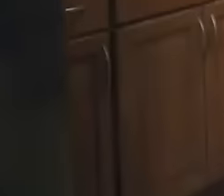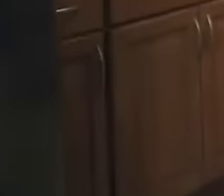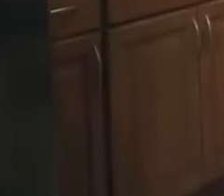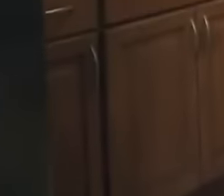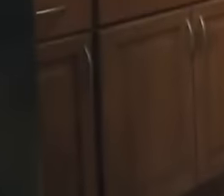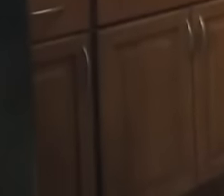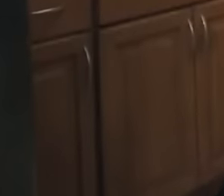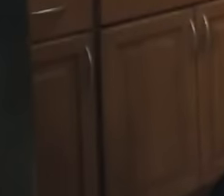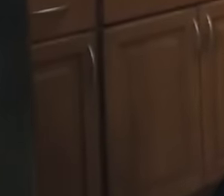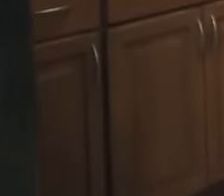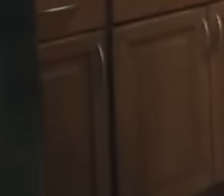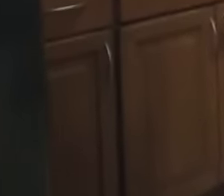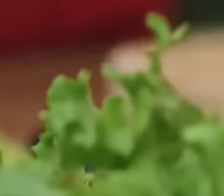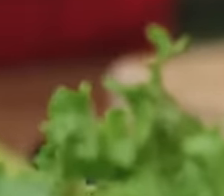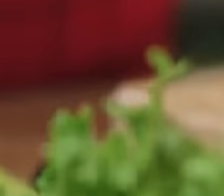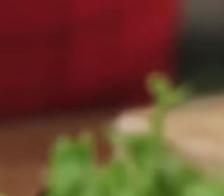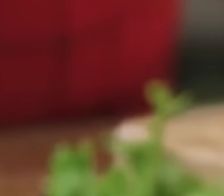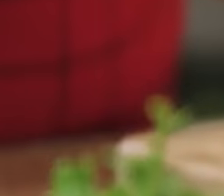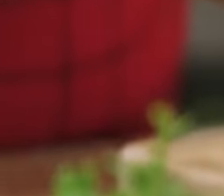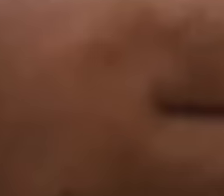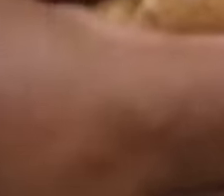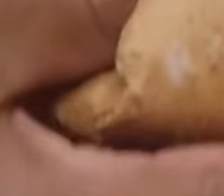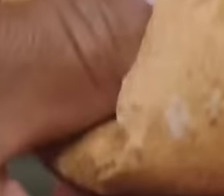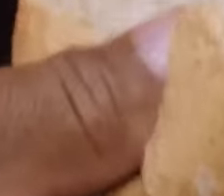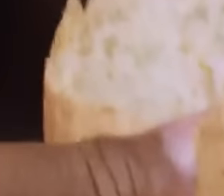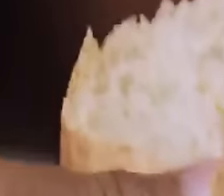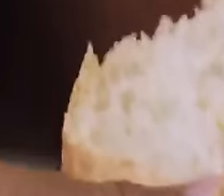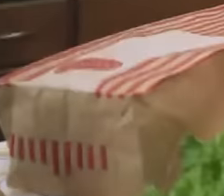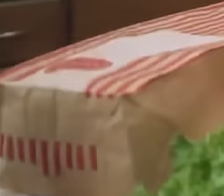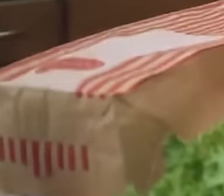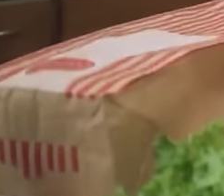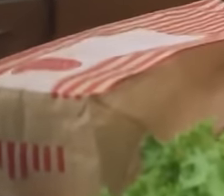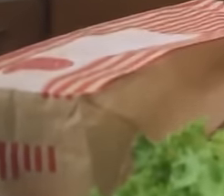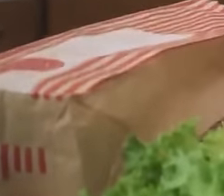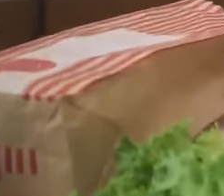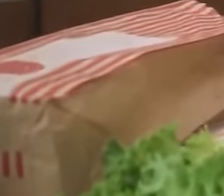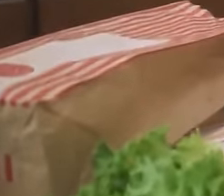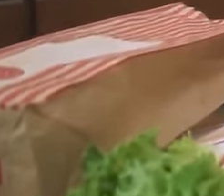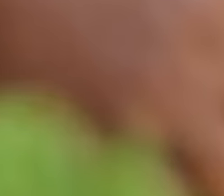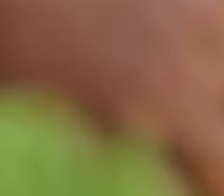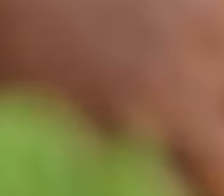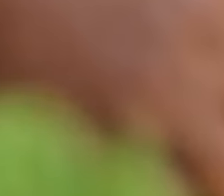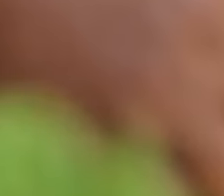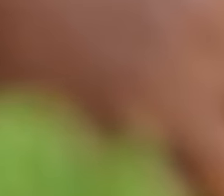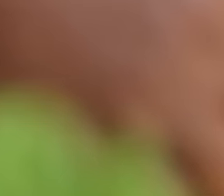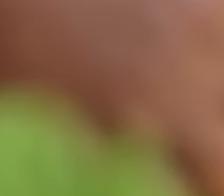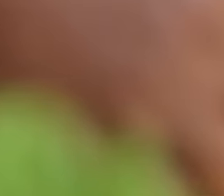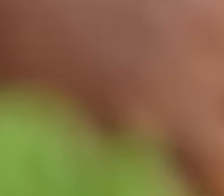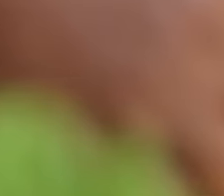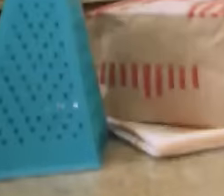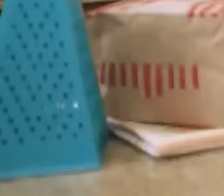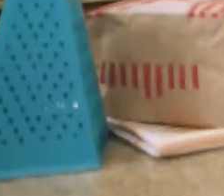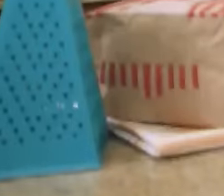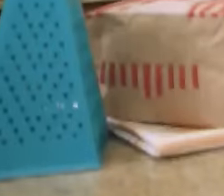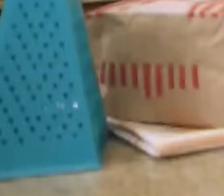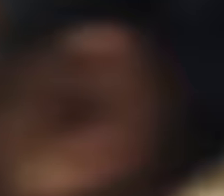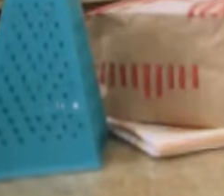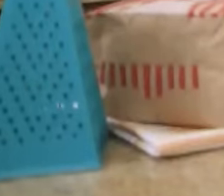It's genuine, it's sure. This bread you must adore. It's a slice of love in so many